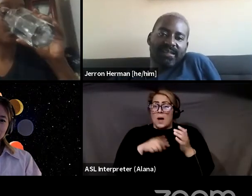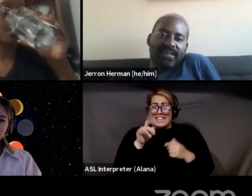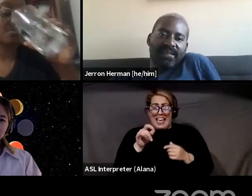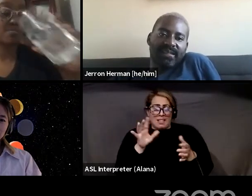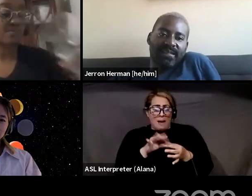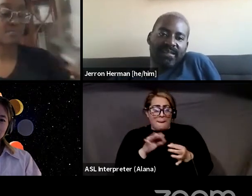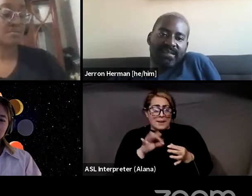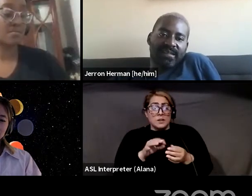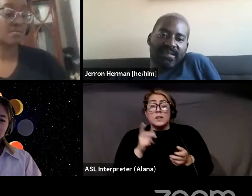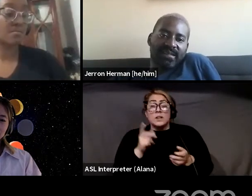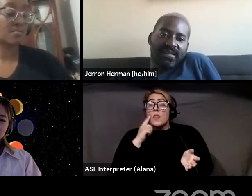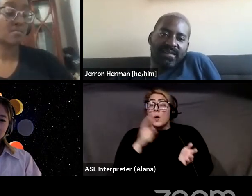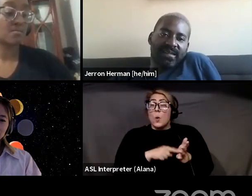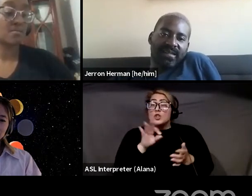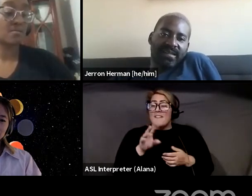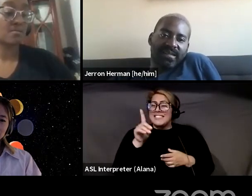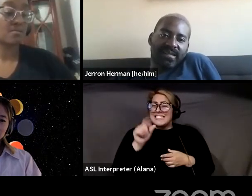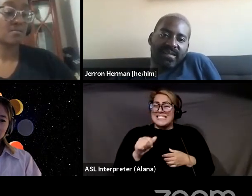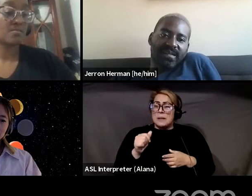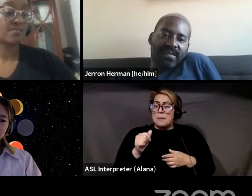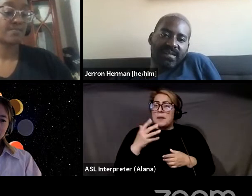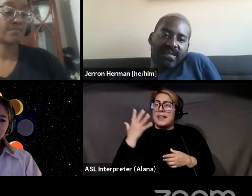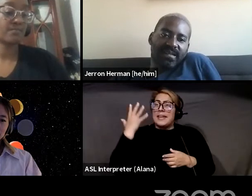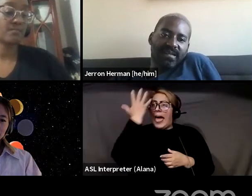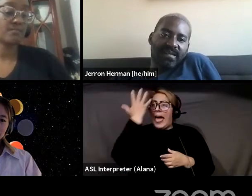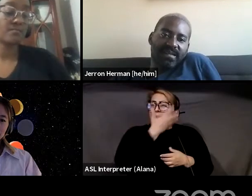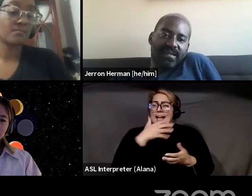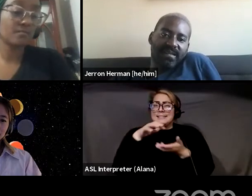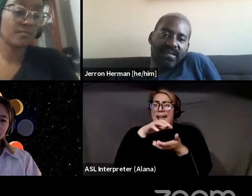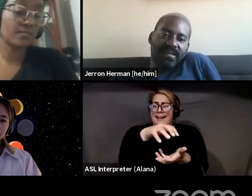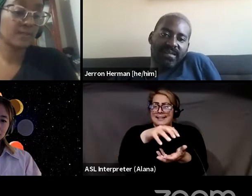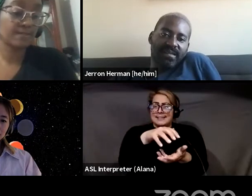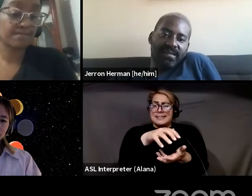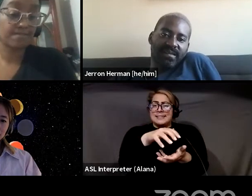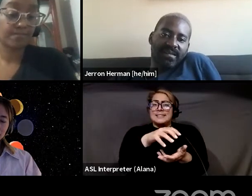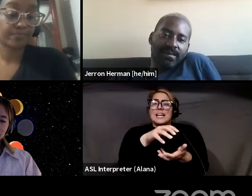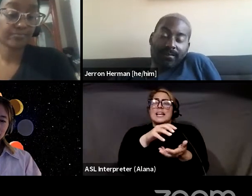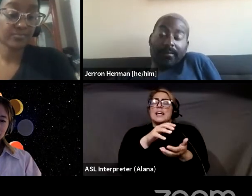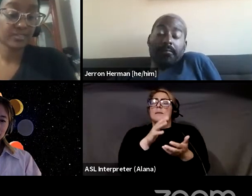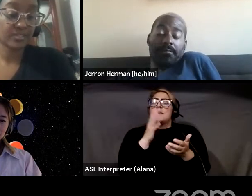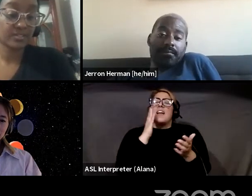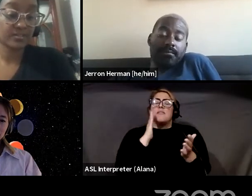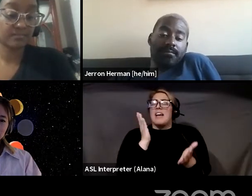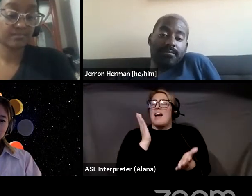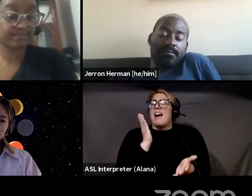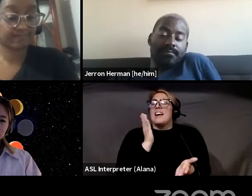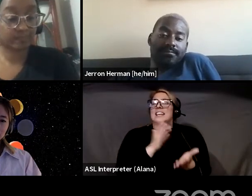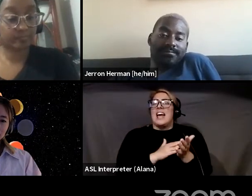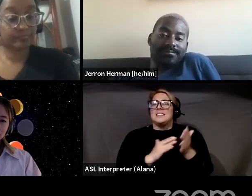of disability aesthetics sit against ableist aesthetics?